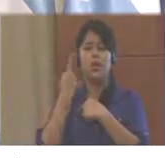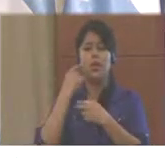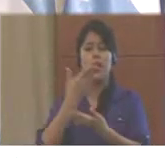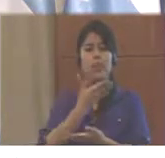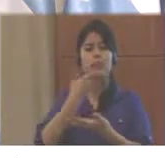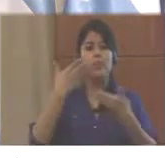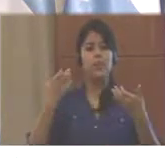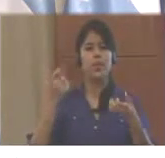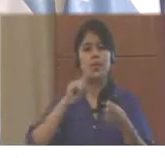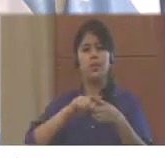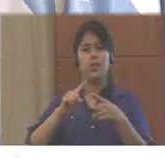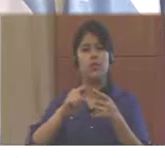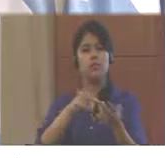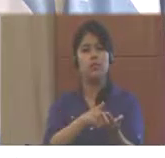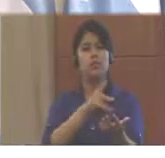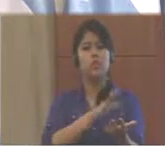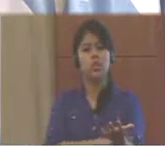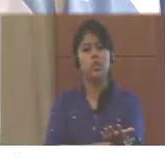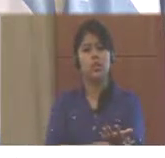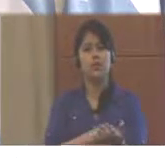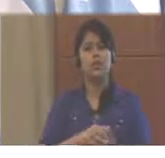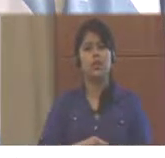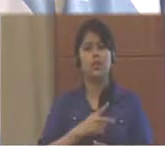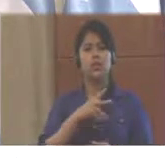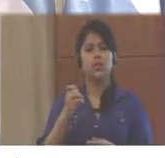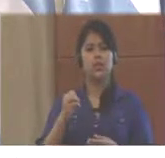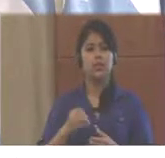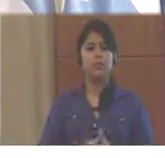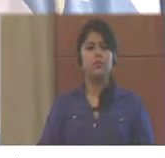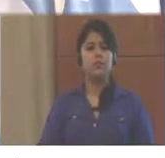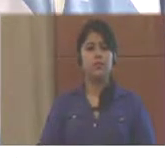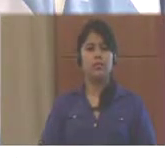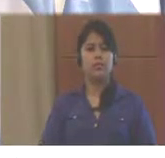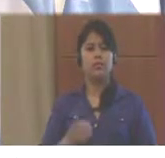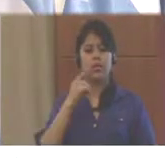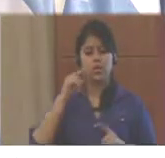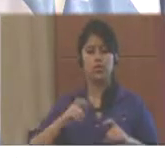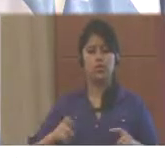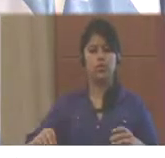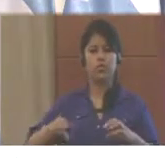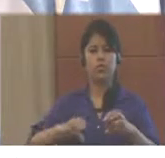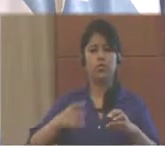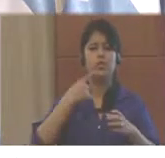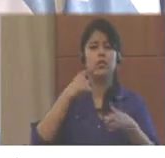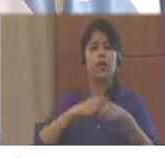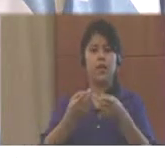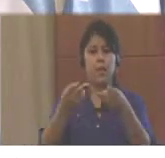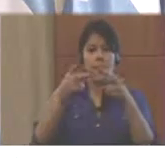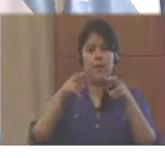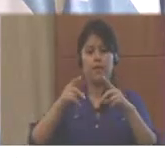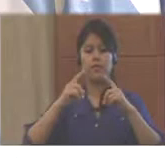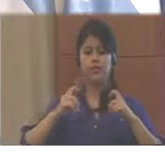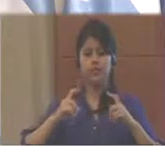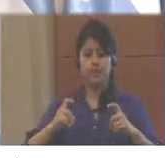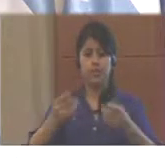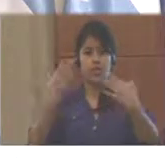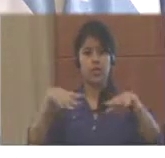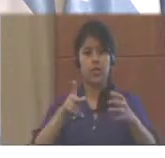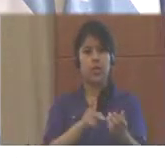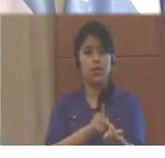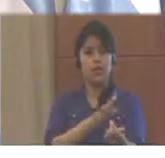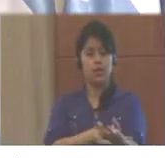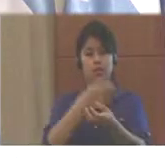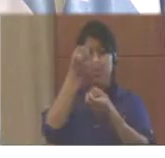and monitoring. As SEDIMA develops the monitoring, evaluation, and reporting system for the CDM strategy, we